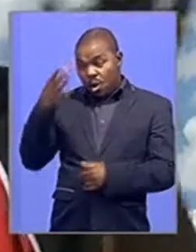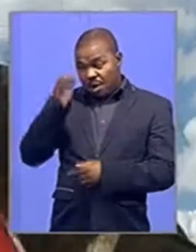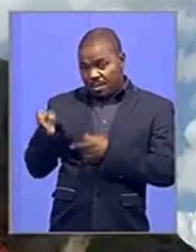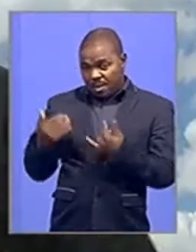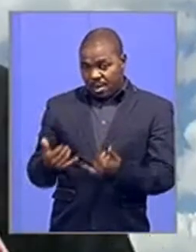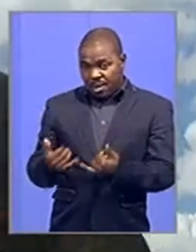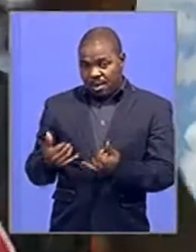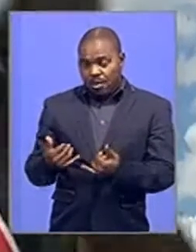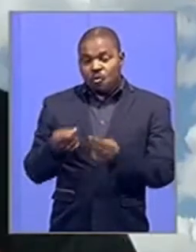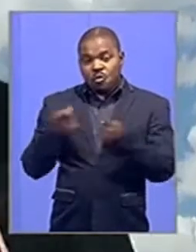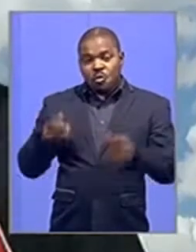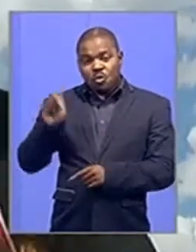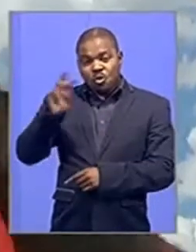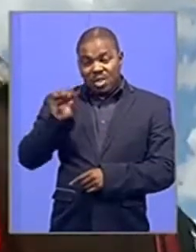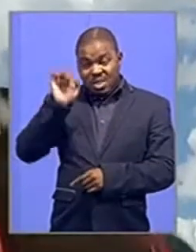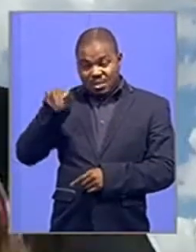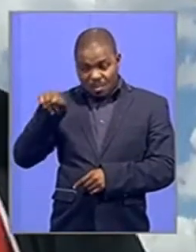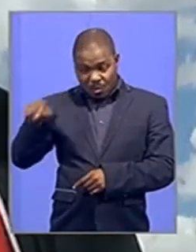of Northwest failing,